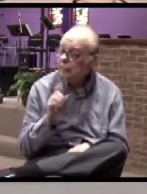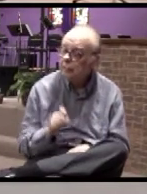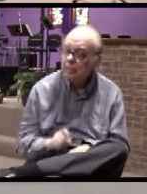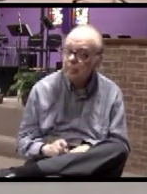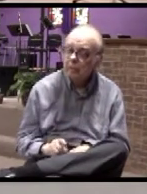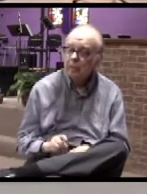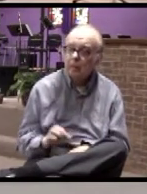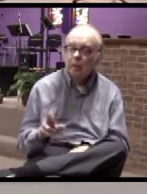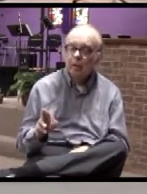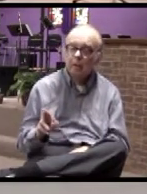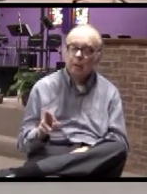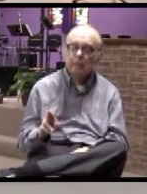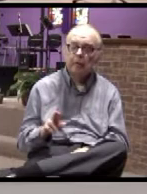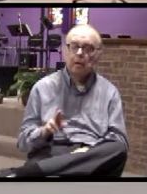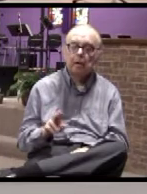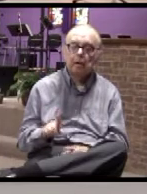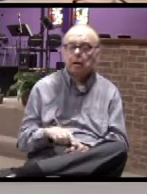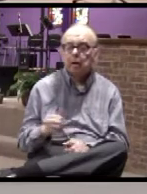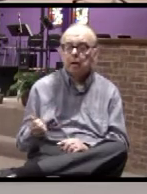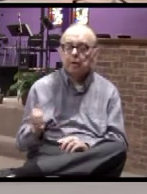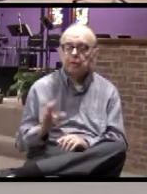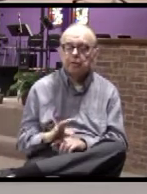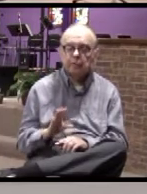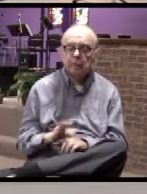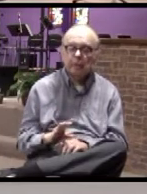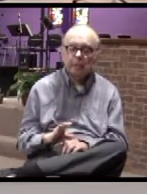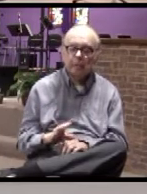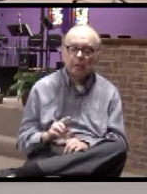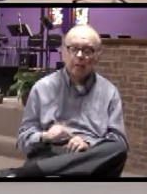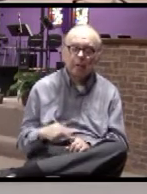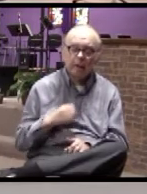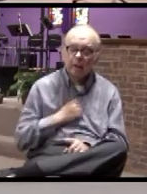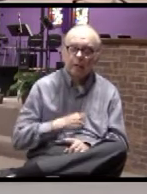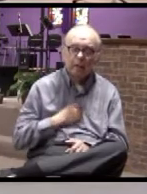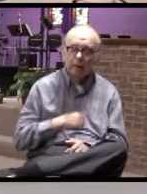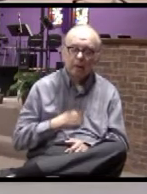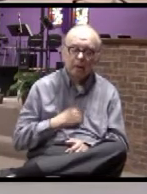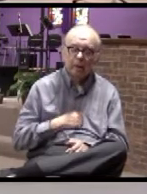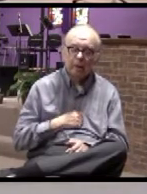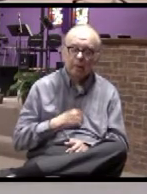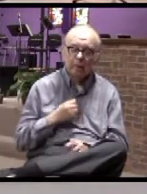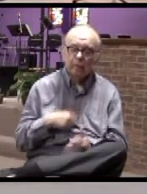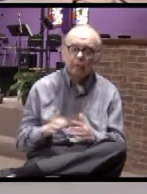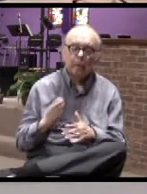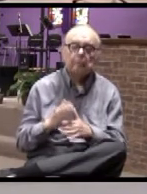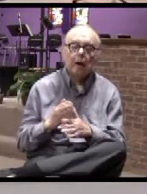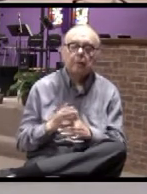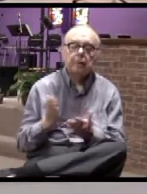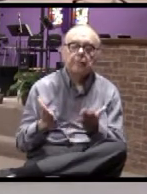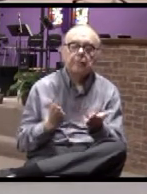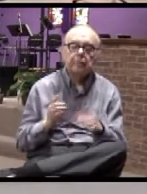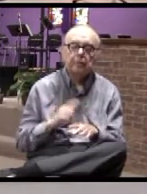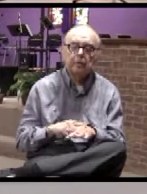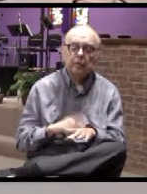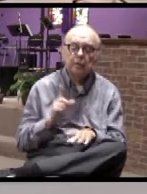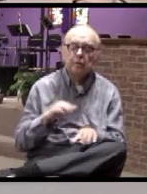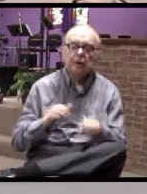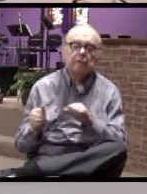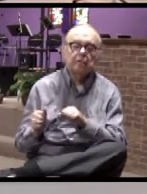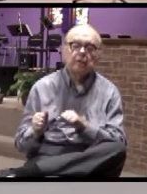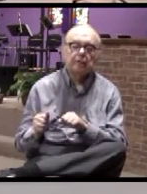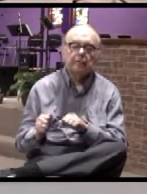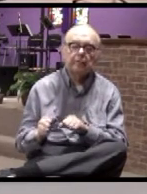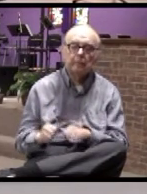Or would you be like some of the other churches and say, I'm sorry, but you're interrupting the service. You gotta leave.